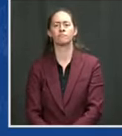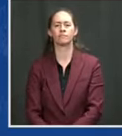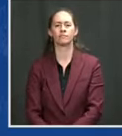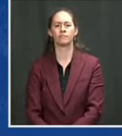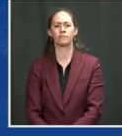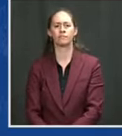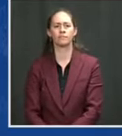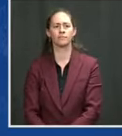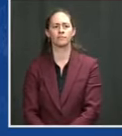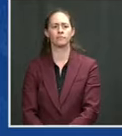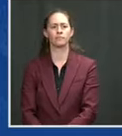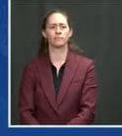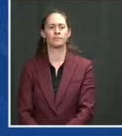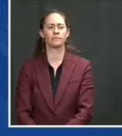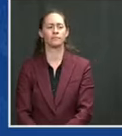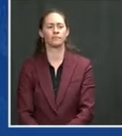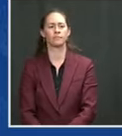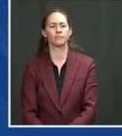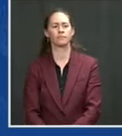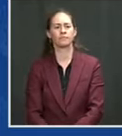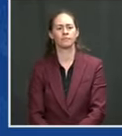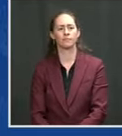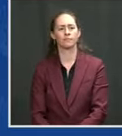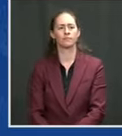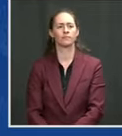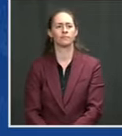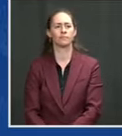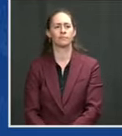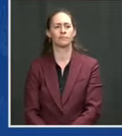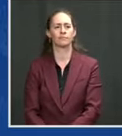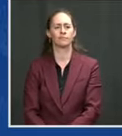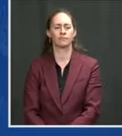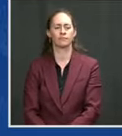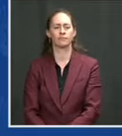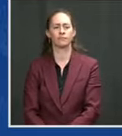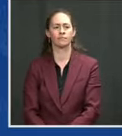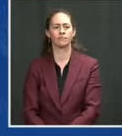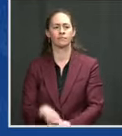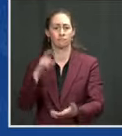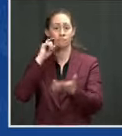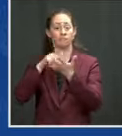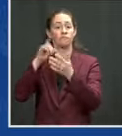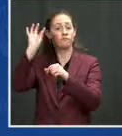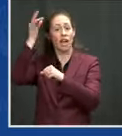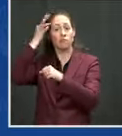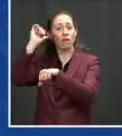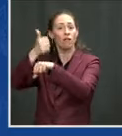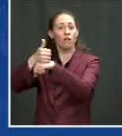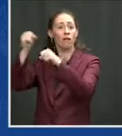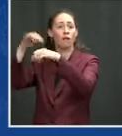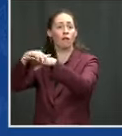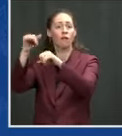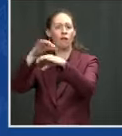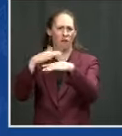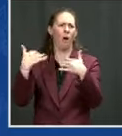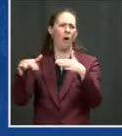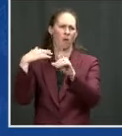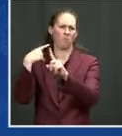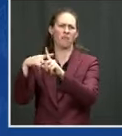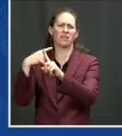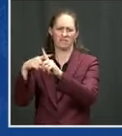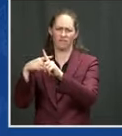we see is encouraging. You know, about 70% of vaccinations at community health centers have been administered to